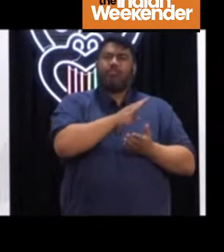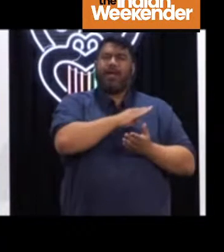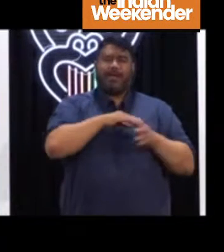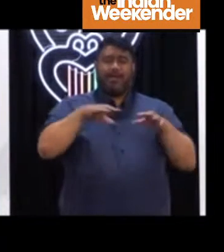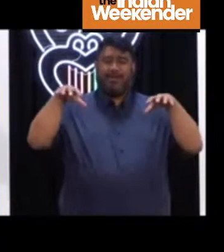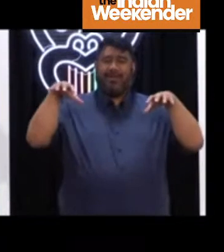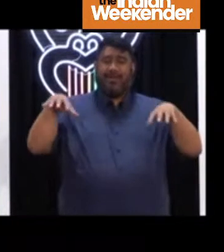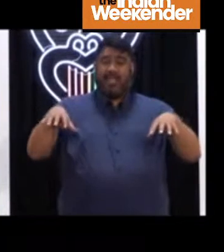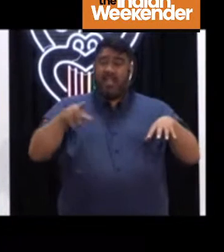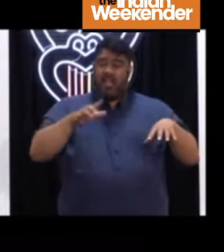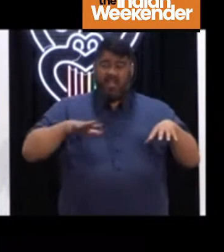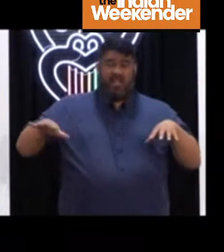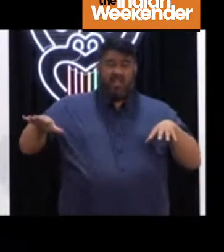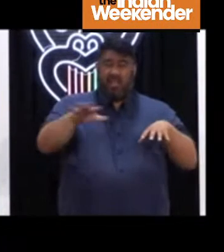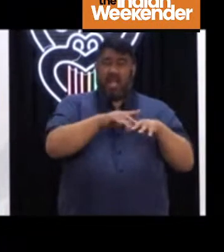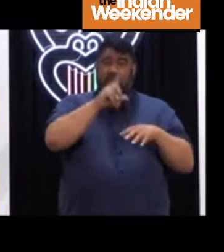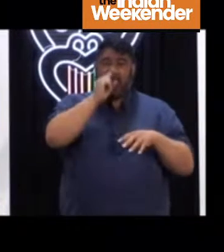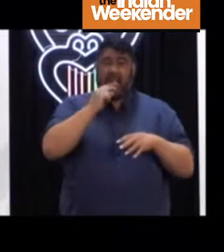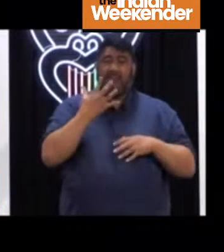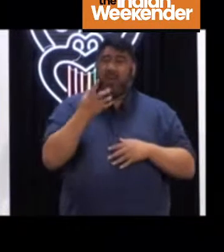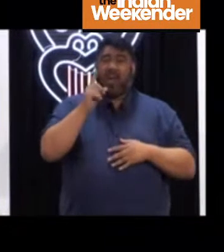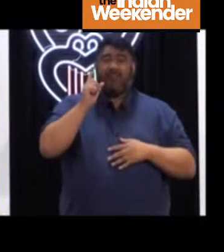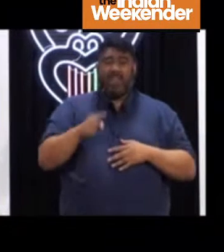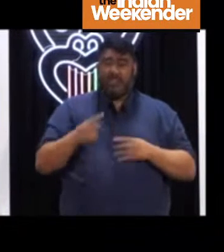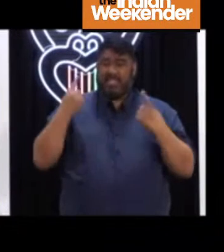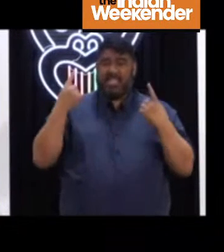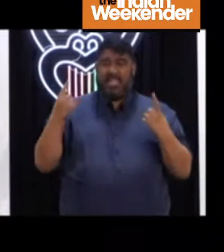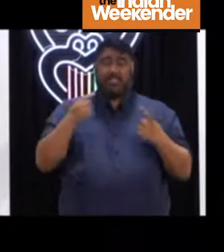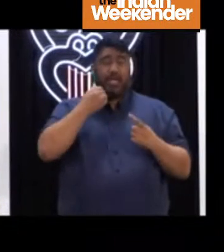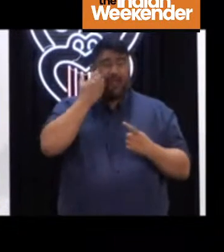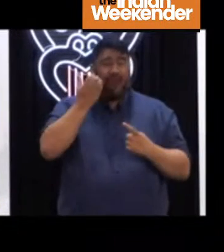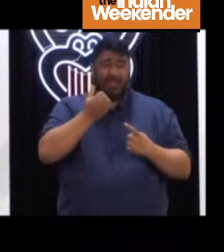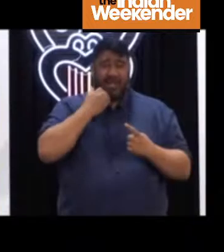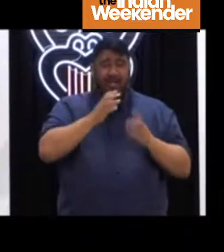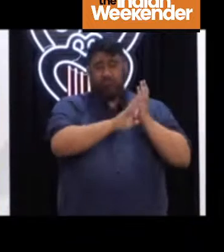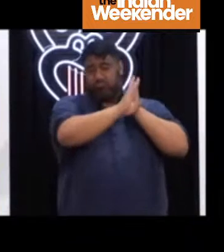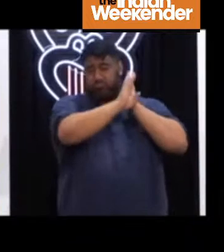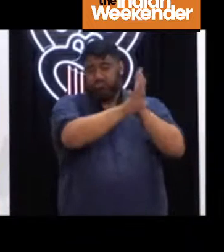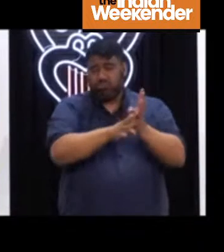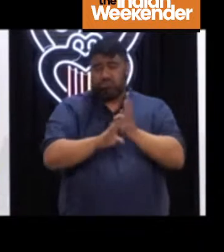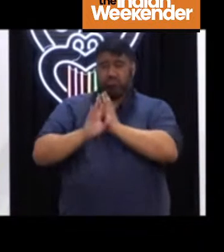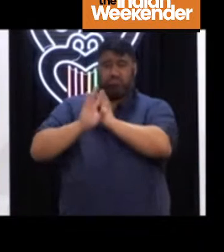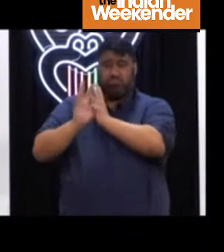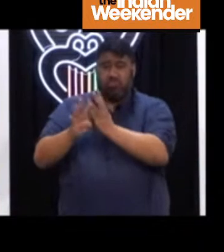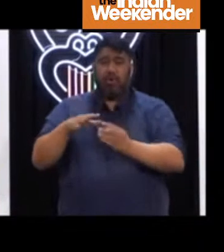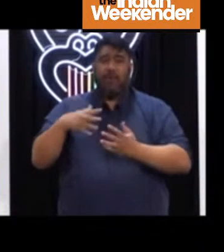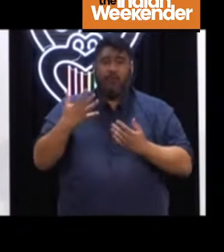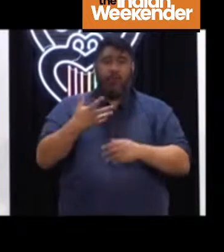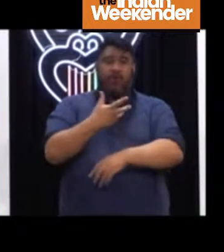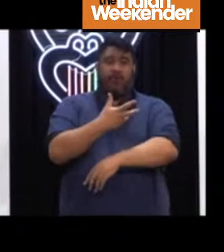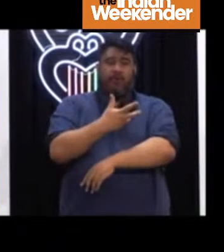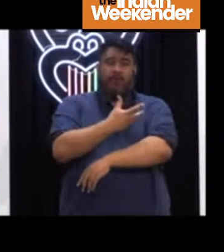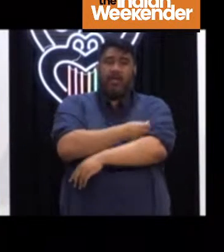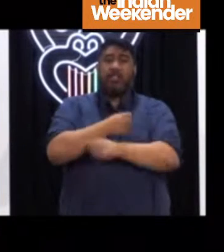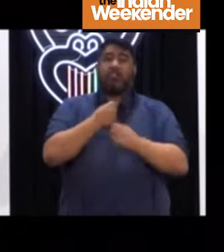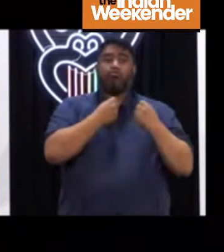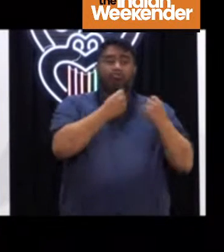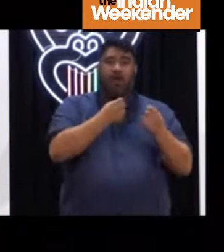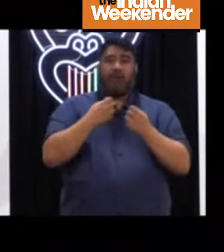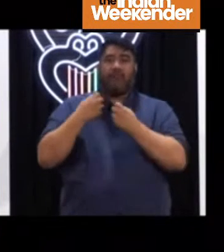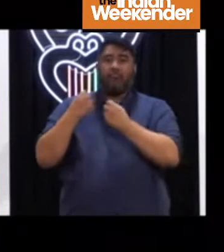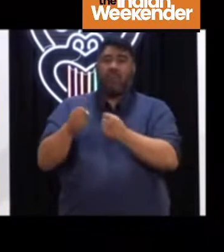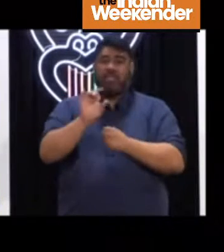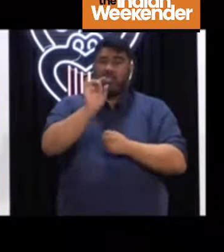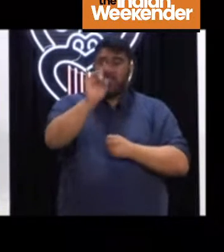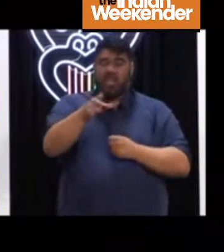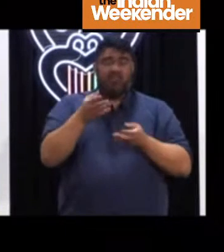per day across each site. No booking is required. You can simply show up. As well as these standard